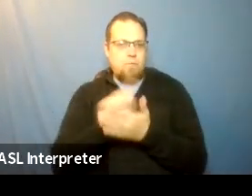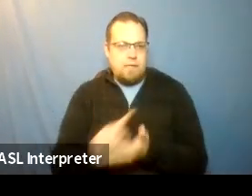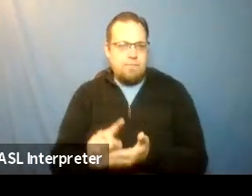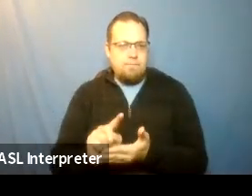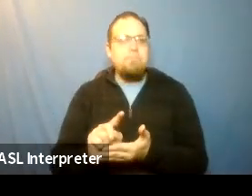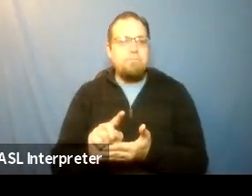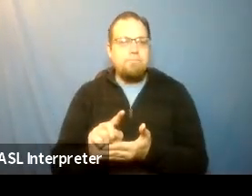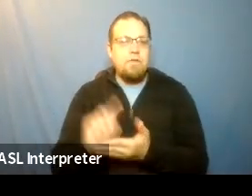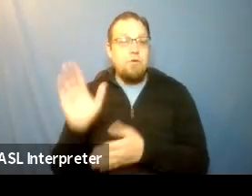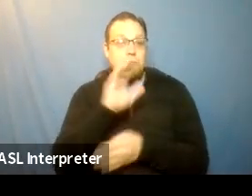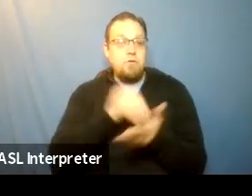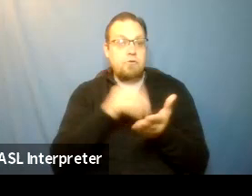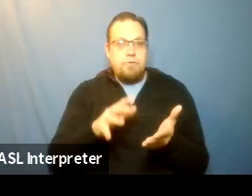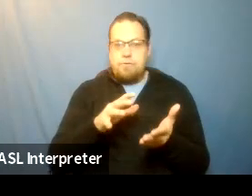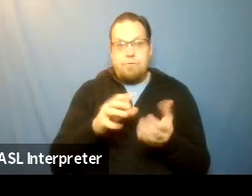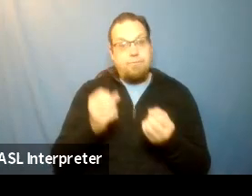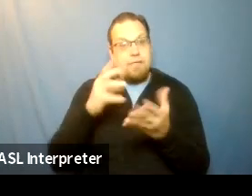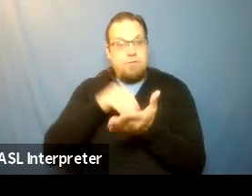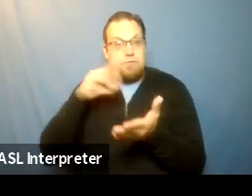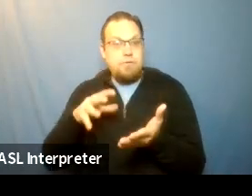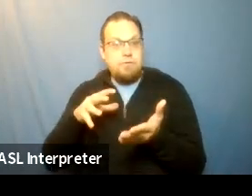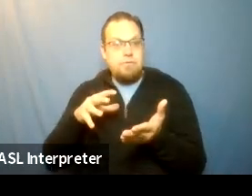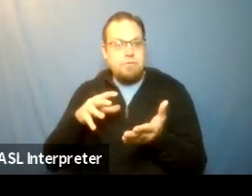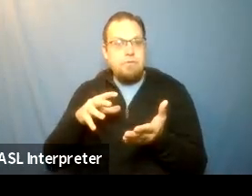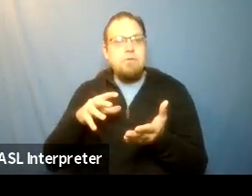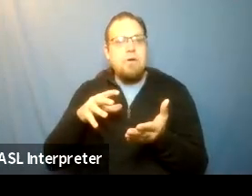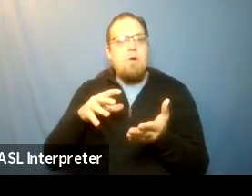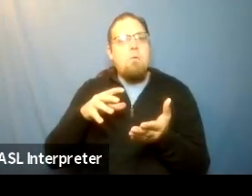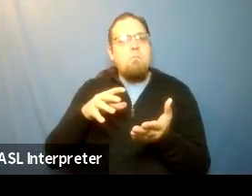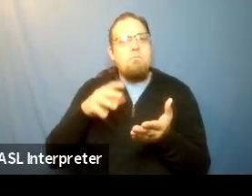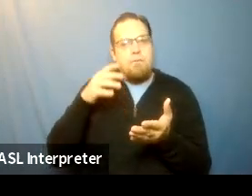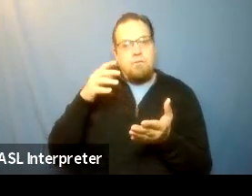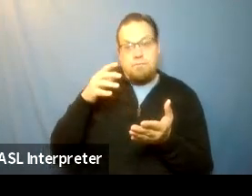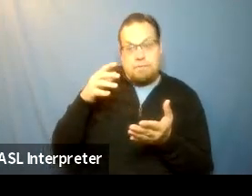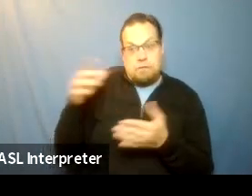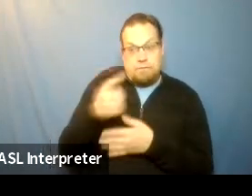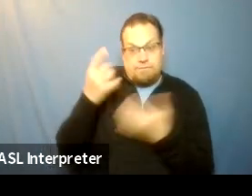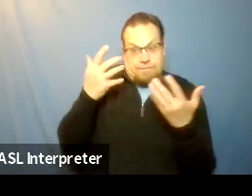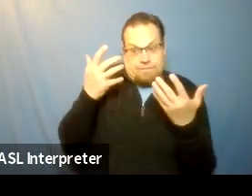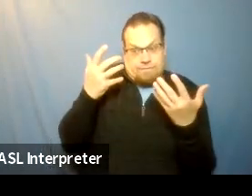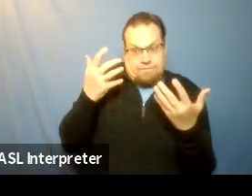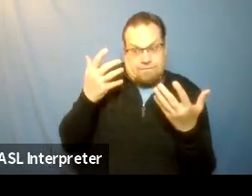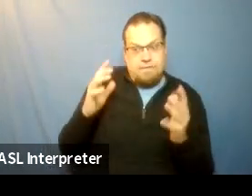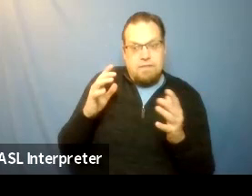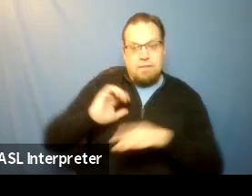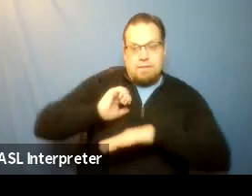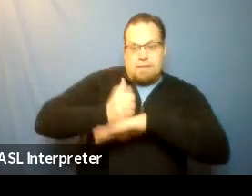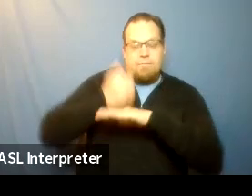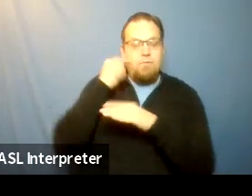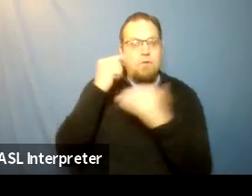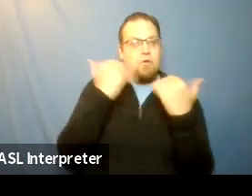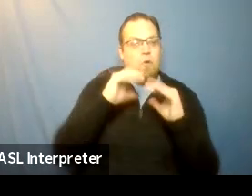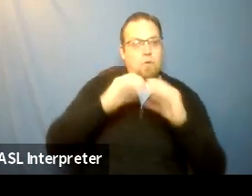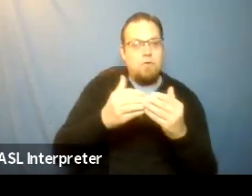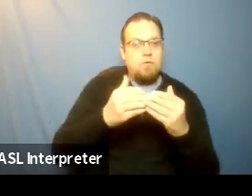your student or students, or you're listening to this tonight, you have already been designated for a cohort. You're either a